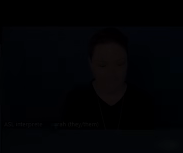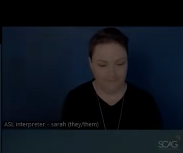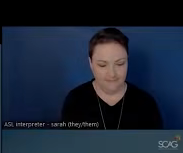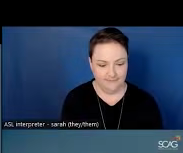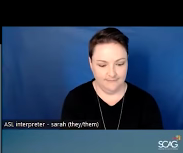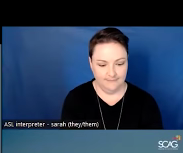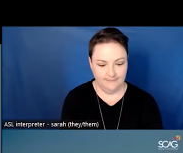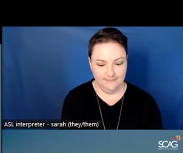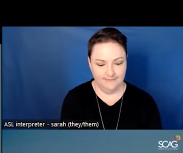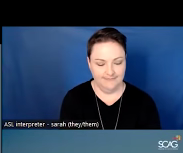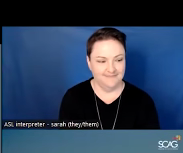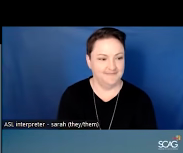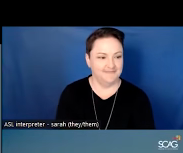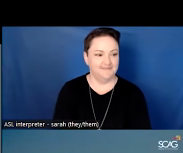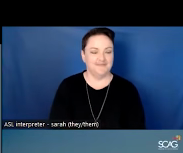I'll go ahead and get started.